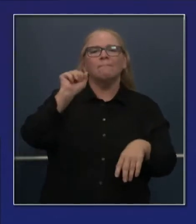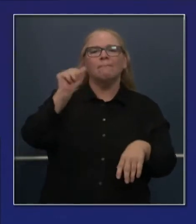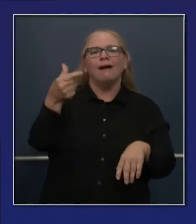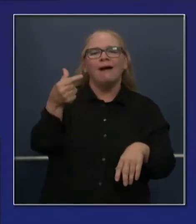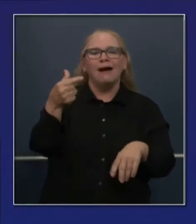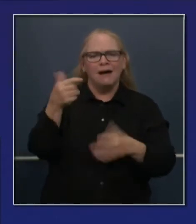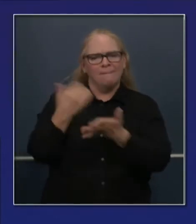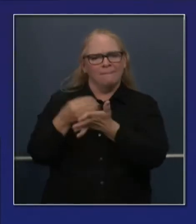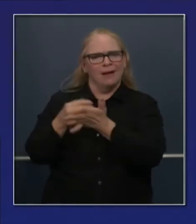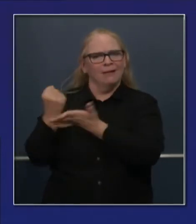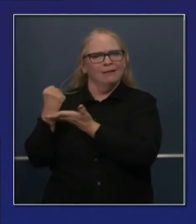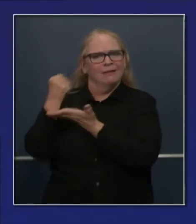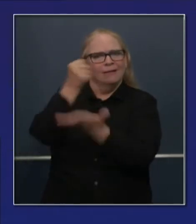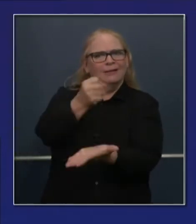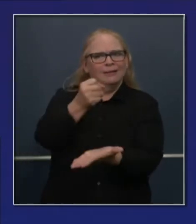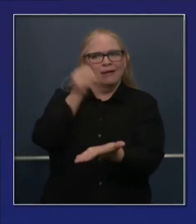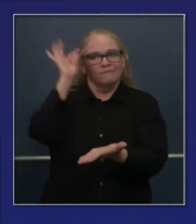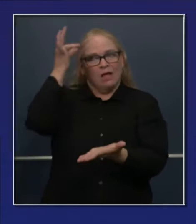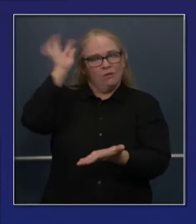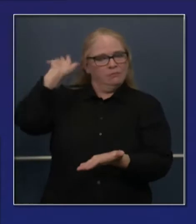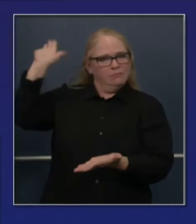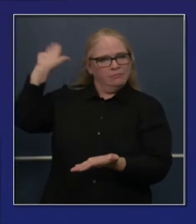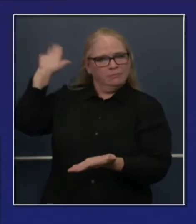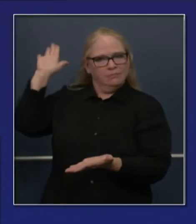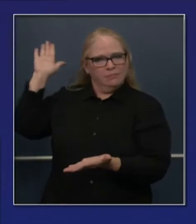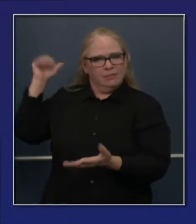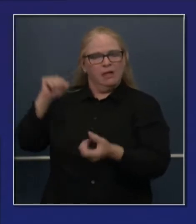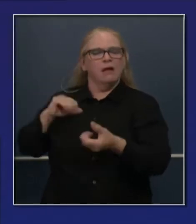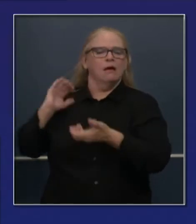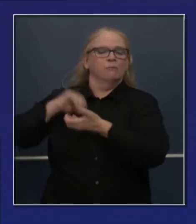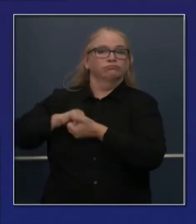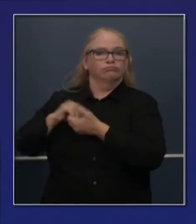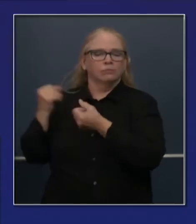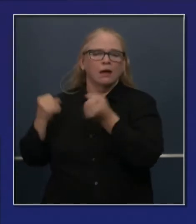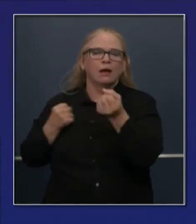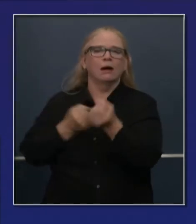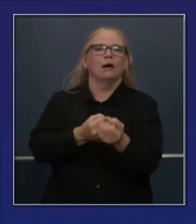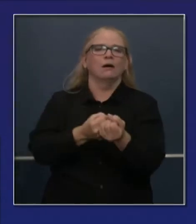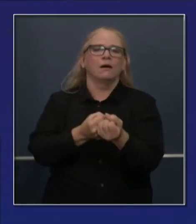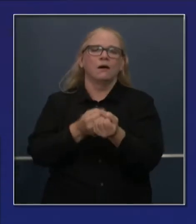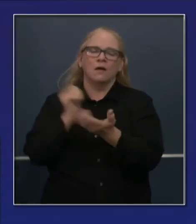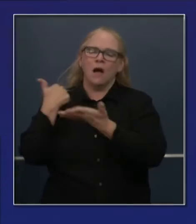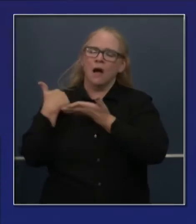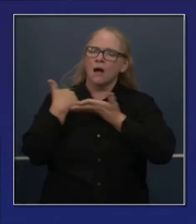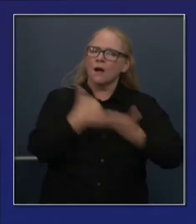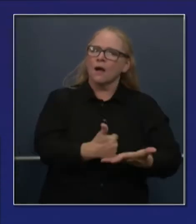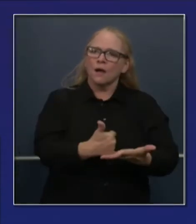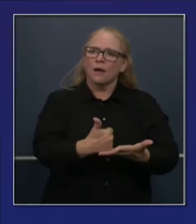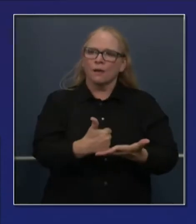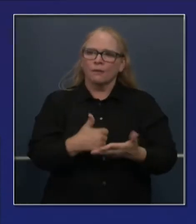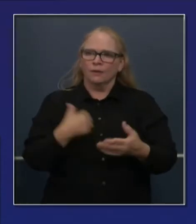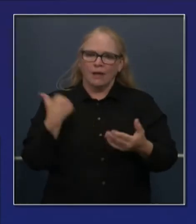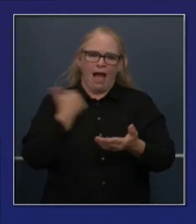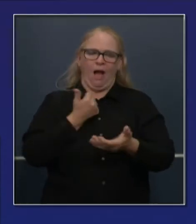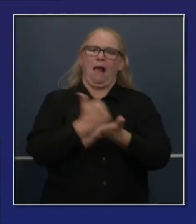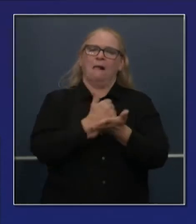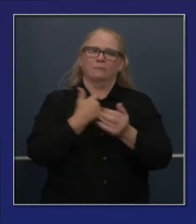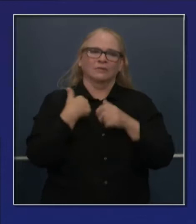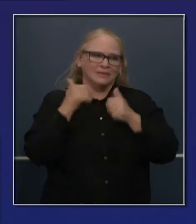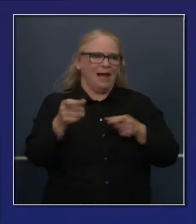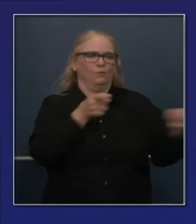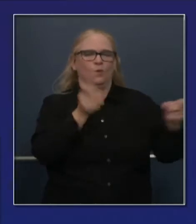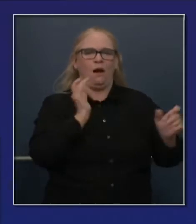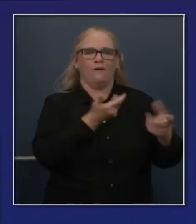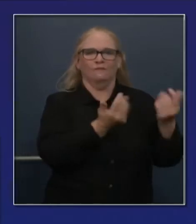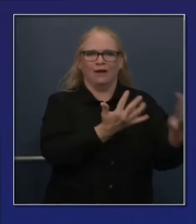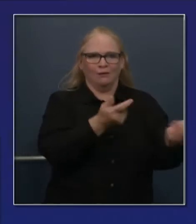granted by FEMA, our partners in River Fire and the Apple Fire. That will help with our recovery efforts. It will help